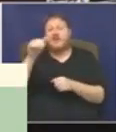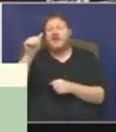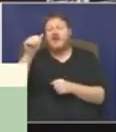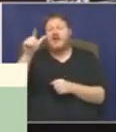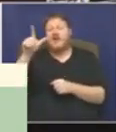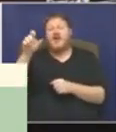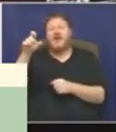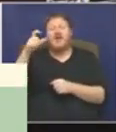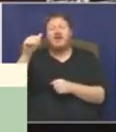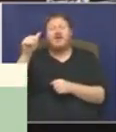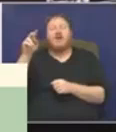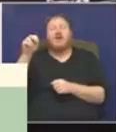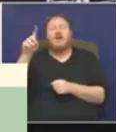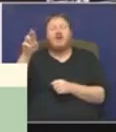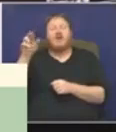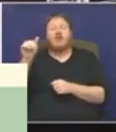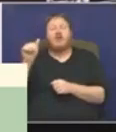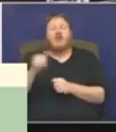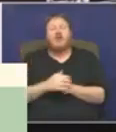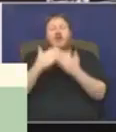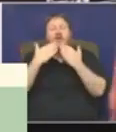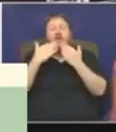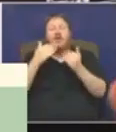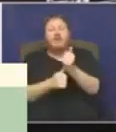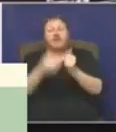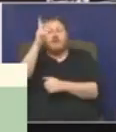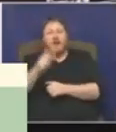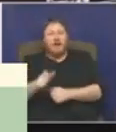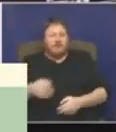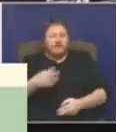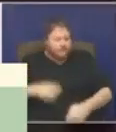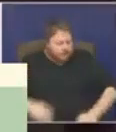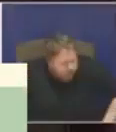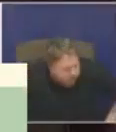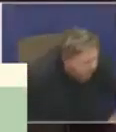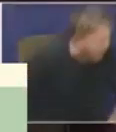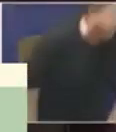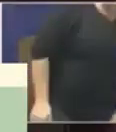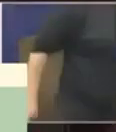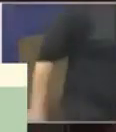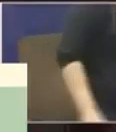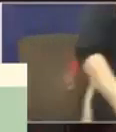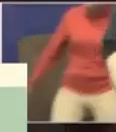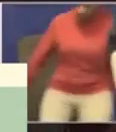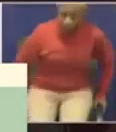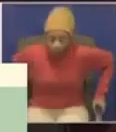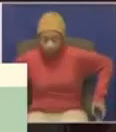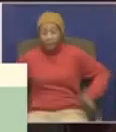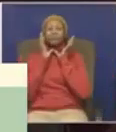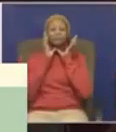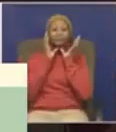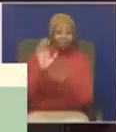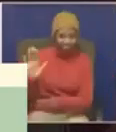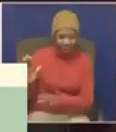I thank you, Honorable Deputy Speaker. Before I give the Honourable Malema the opportunity to do